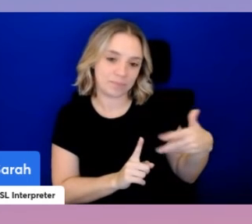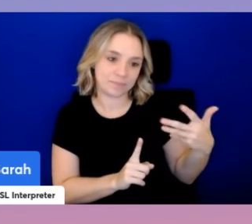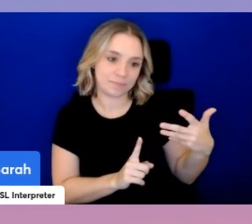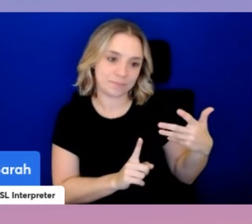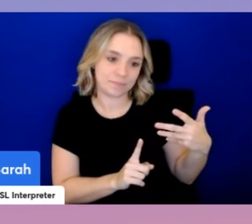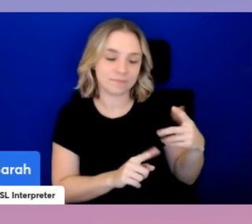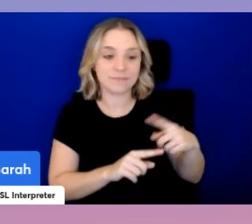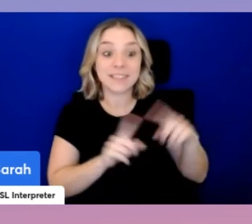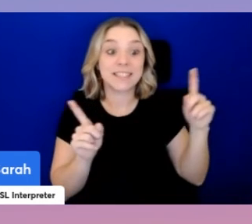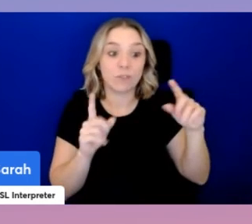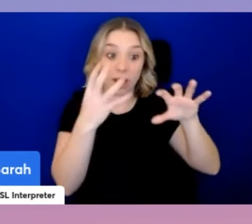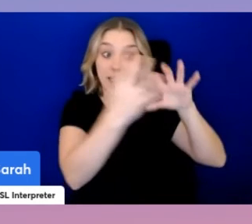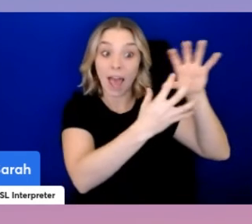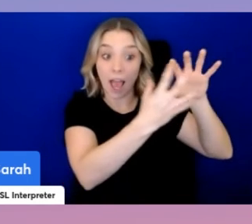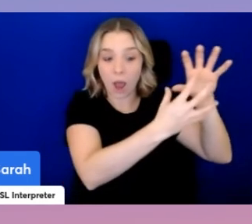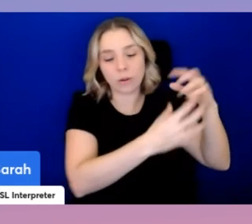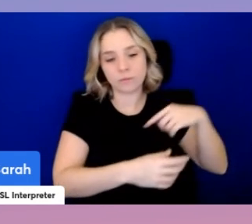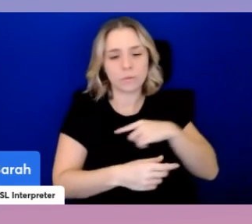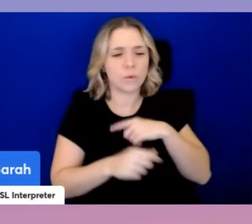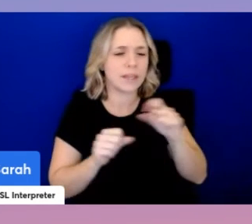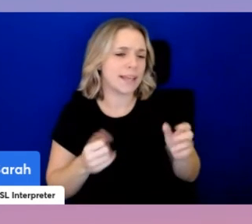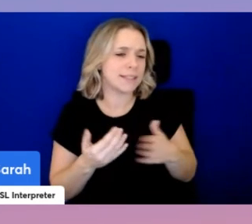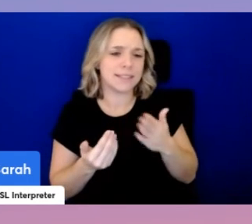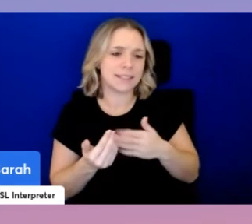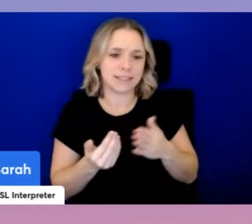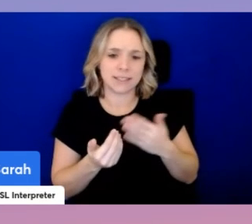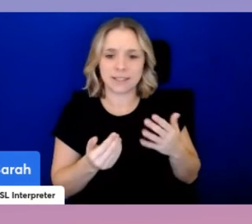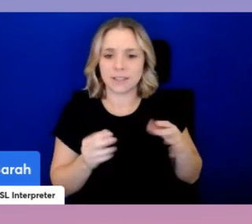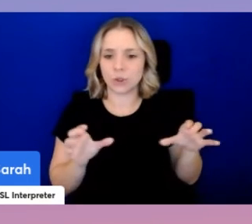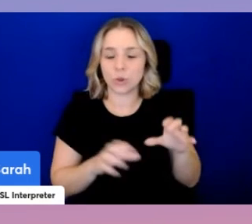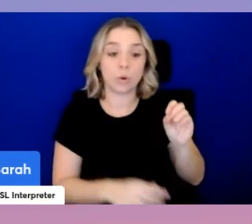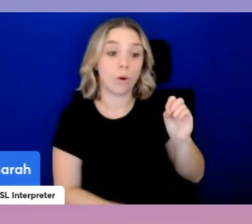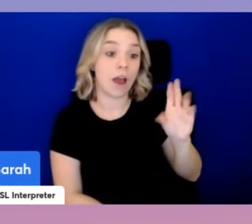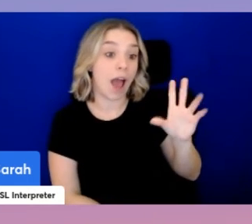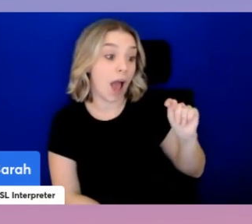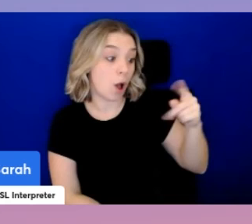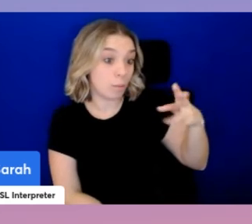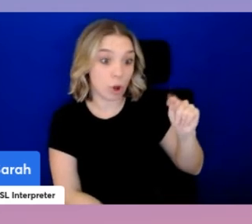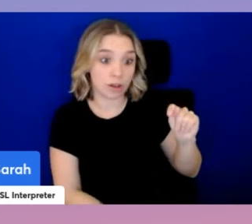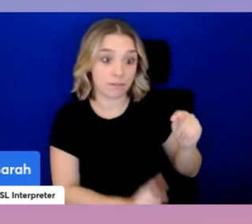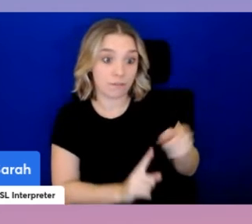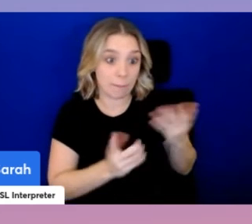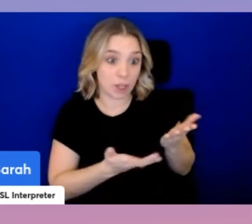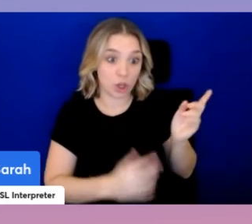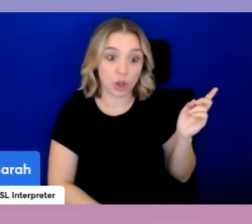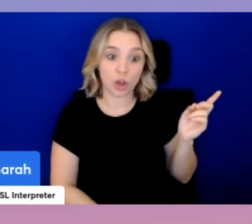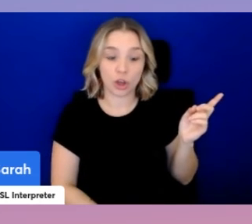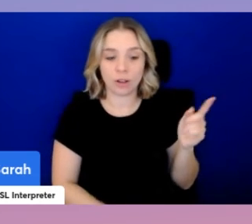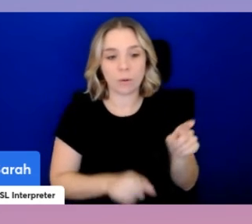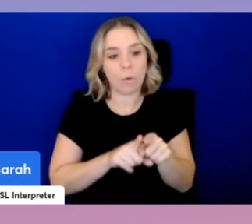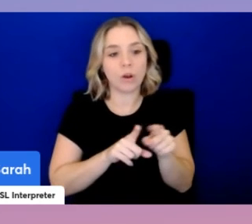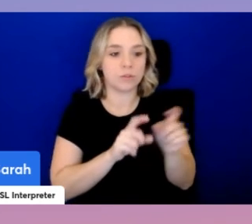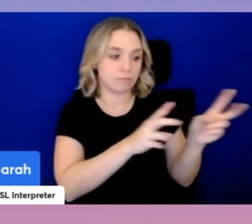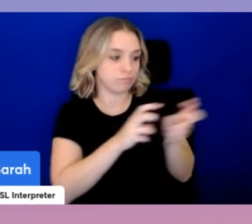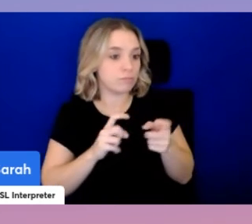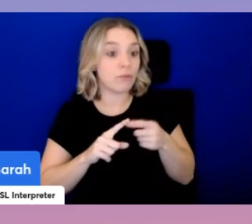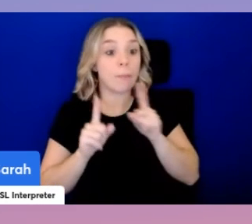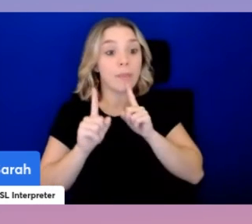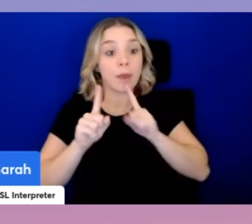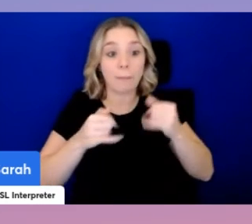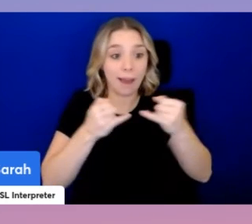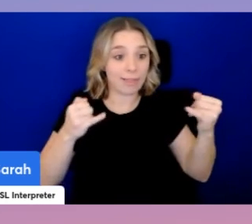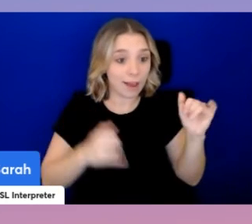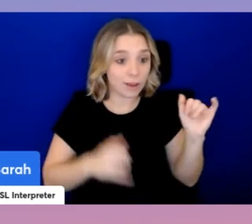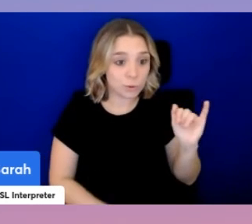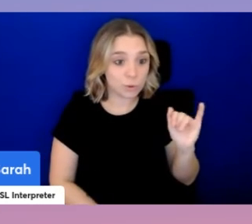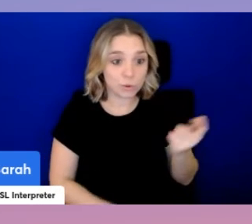Terraform Cloud, we can easily do Terraform output from here, and we also can get the results from the command line too, right? We have